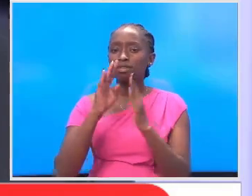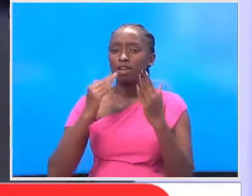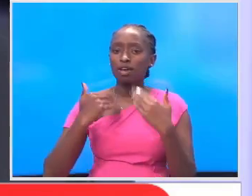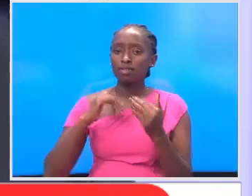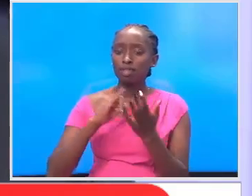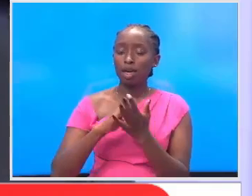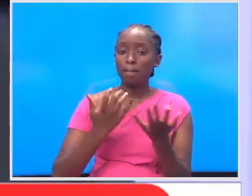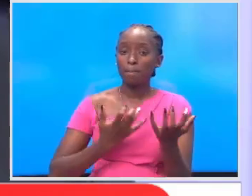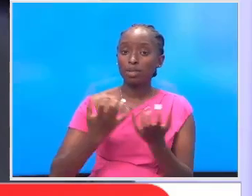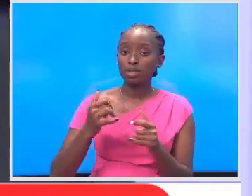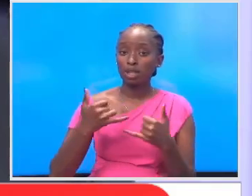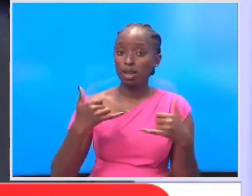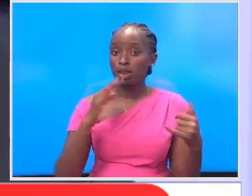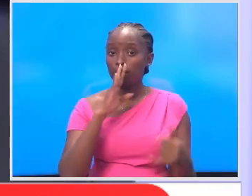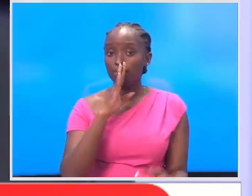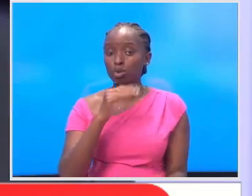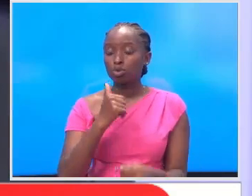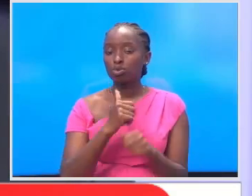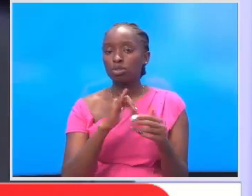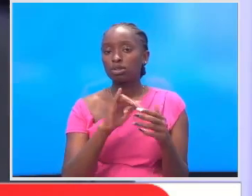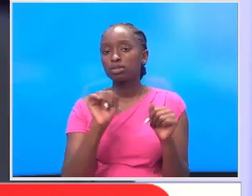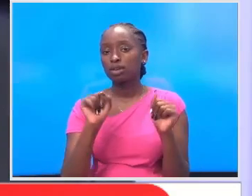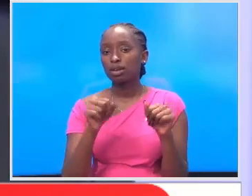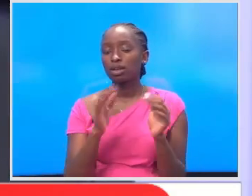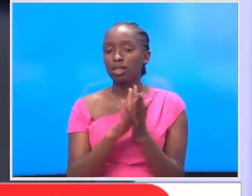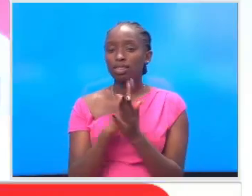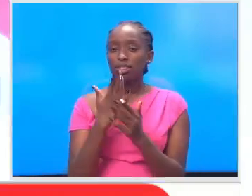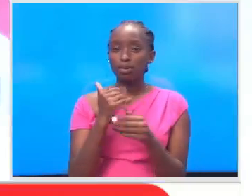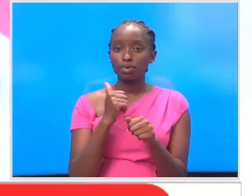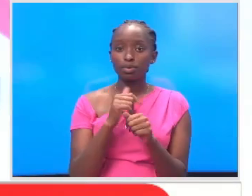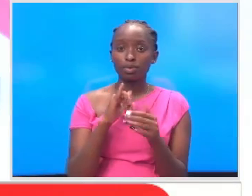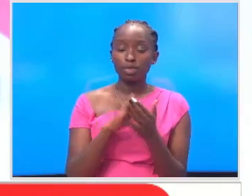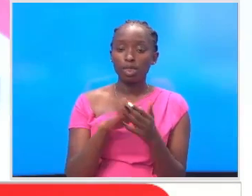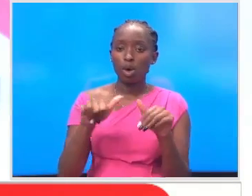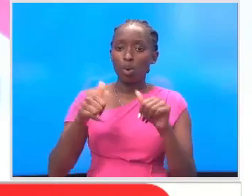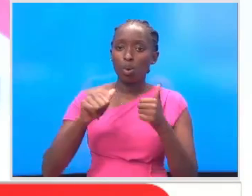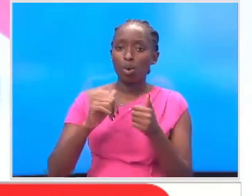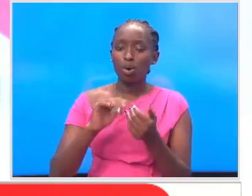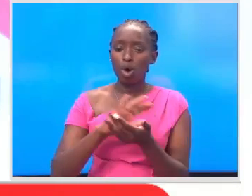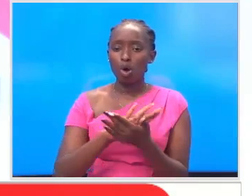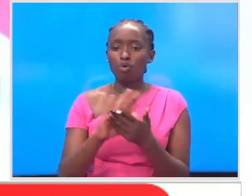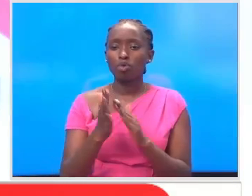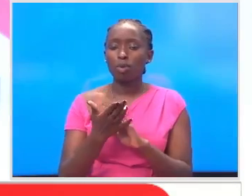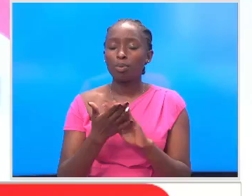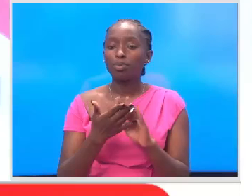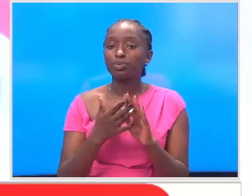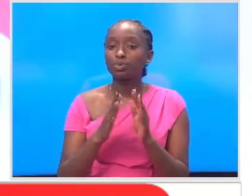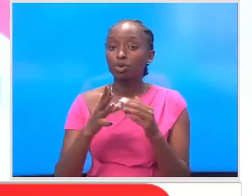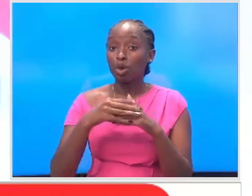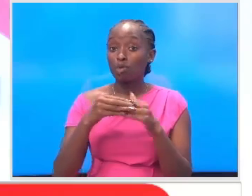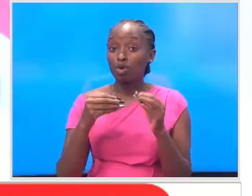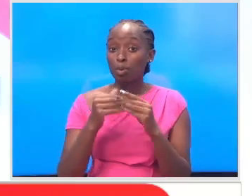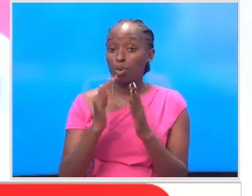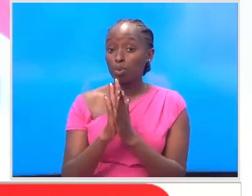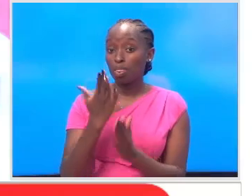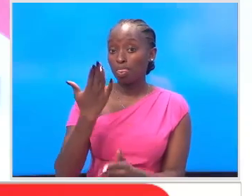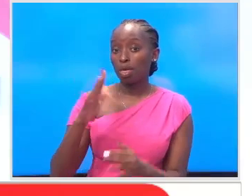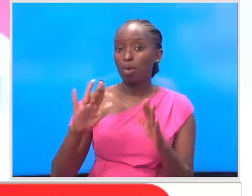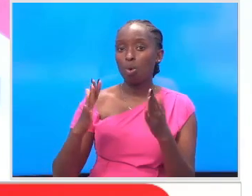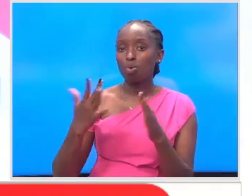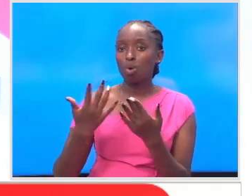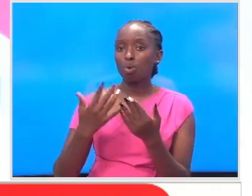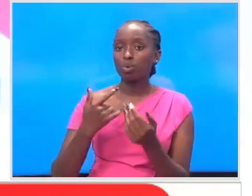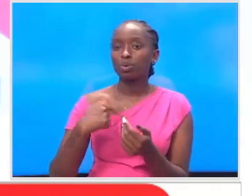line to be able to do that and for them to be able to do it conveniently. We could not be able to pass the interest,